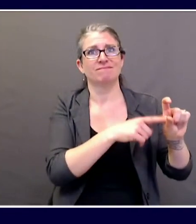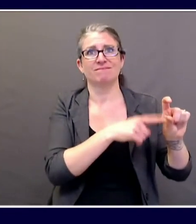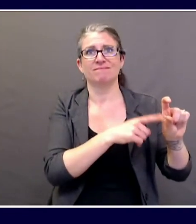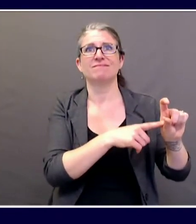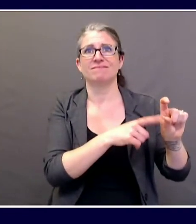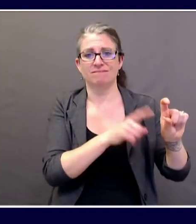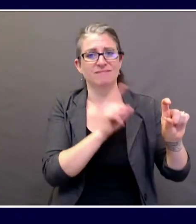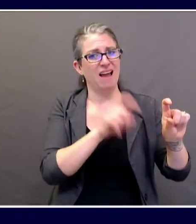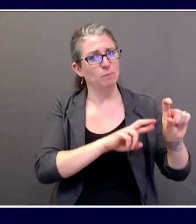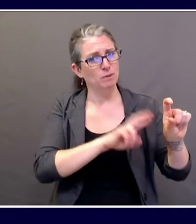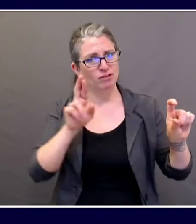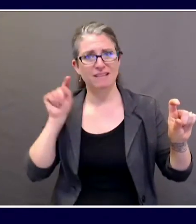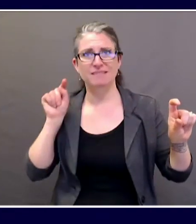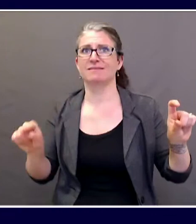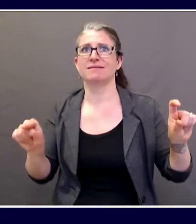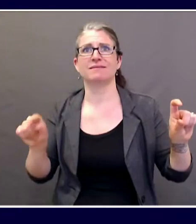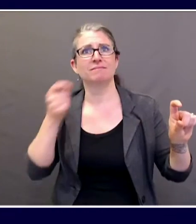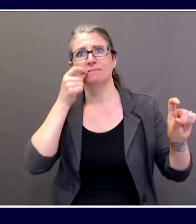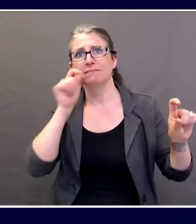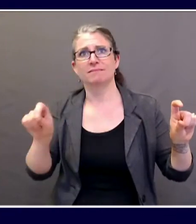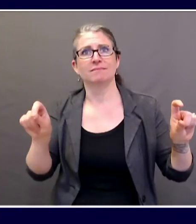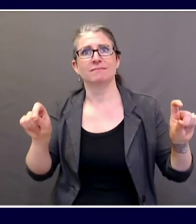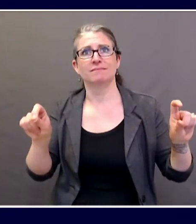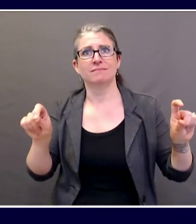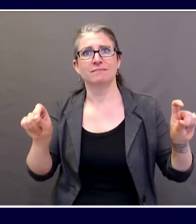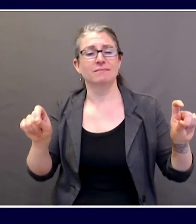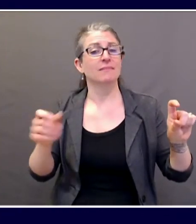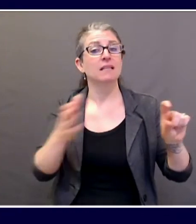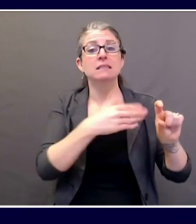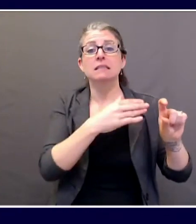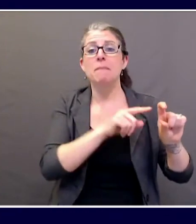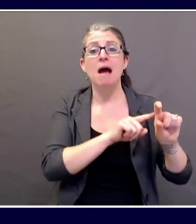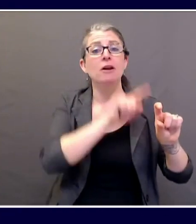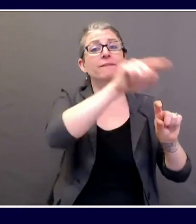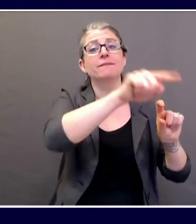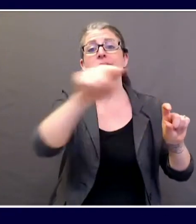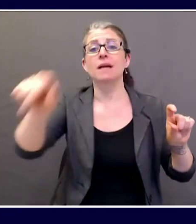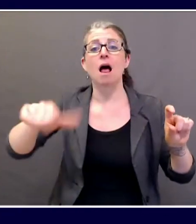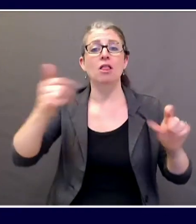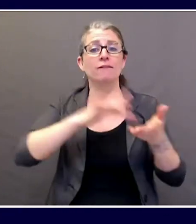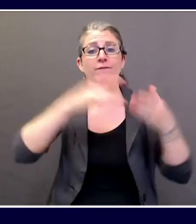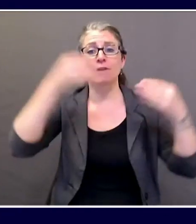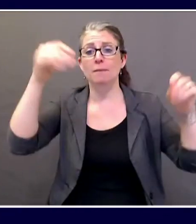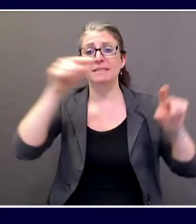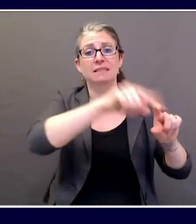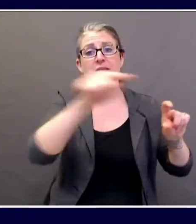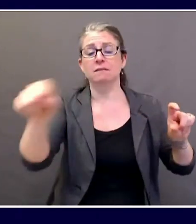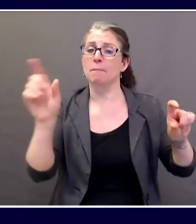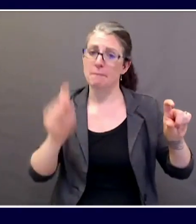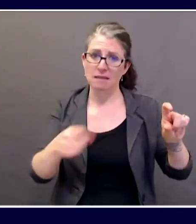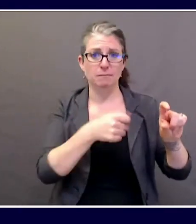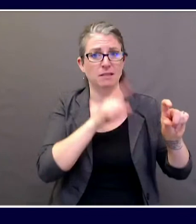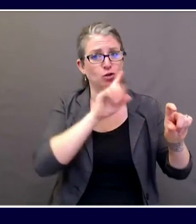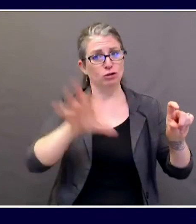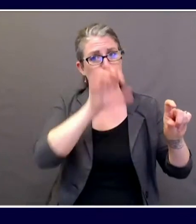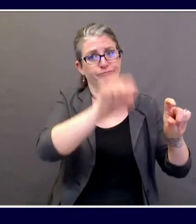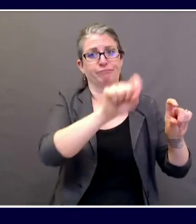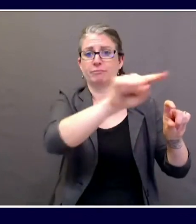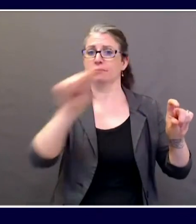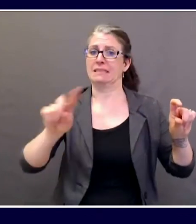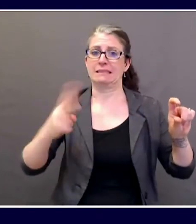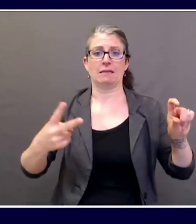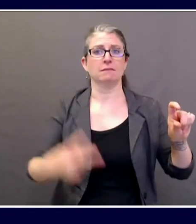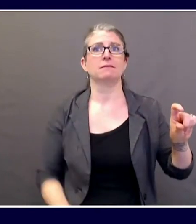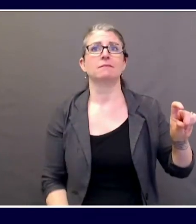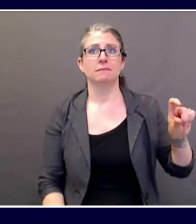find a dose and just let them know when they get there that it's actually their second. That is correct as to both, Amy. They can